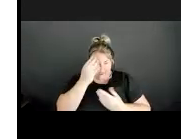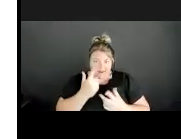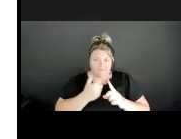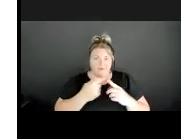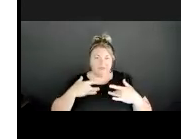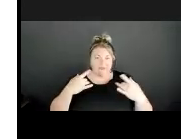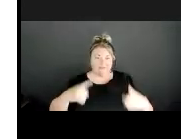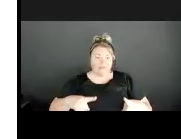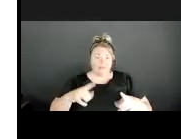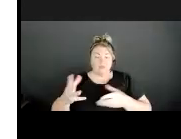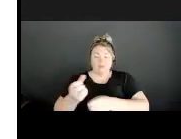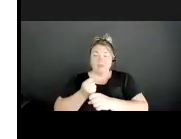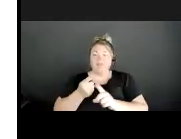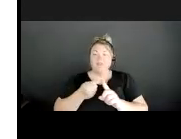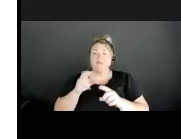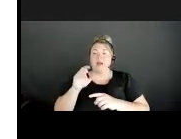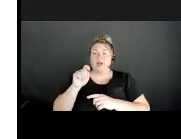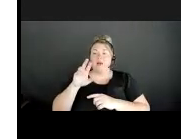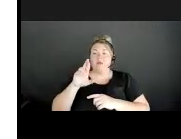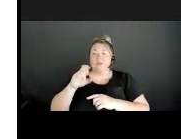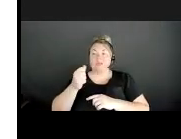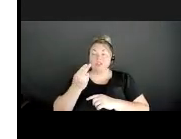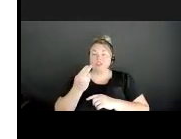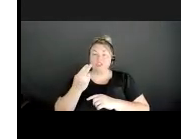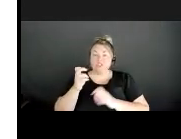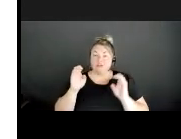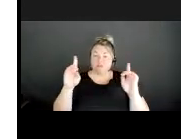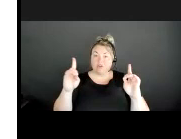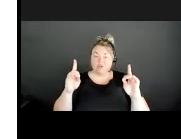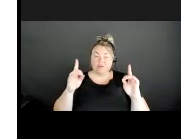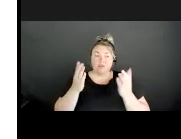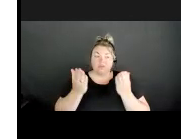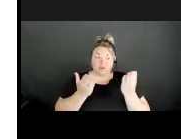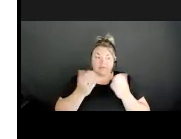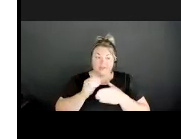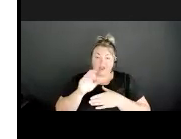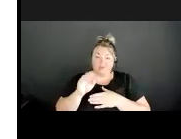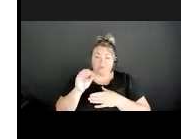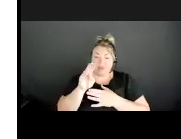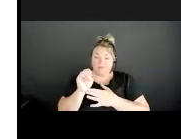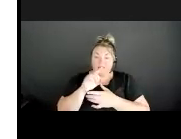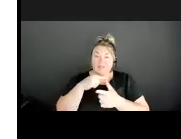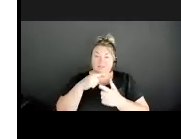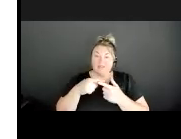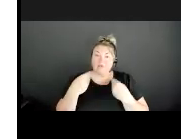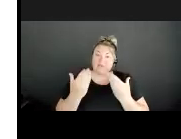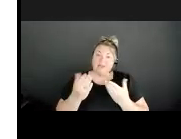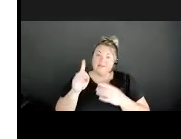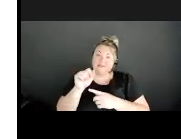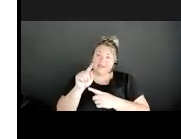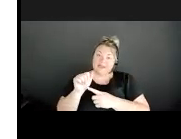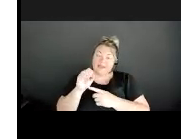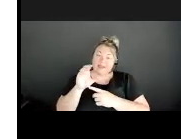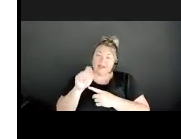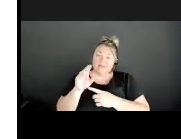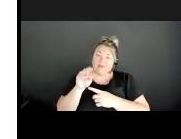from outreach, education, and engagement service outcomes, and then provide a data outcomes report to the BHA at